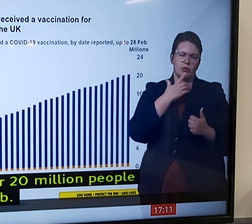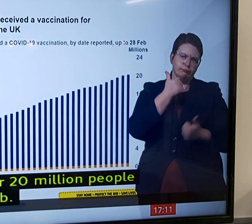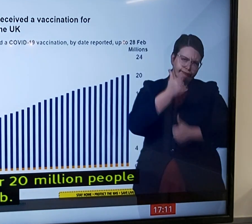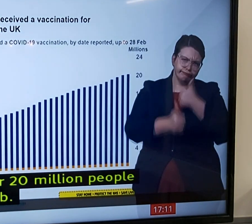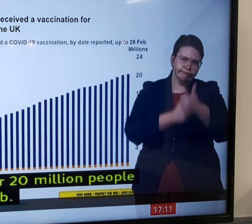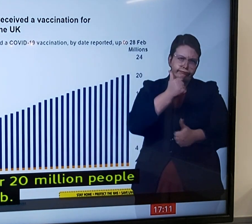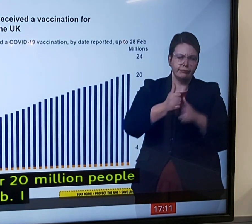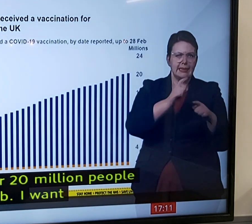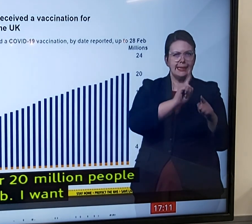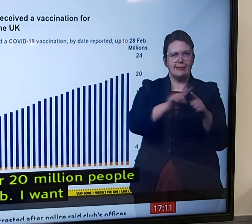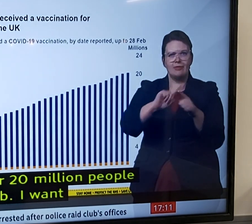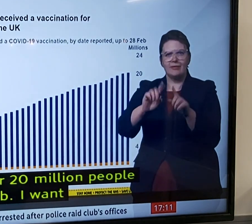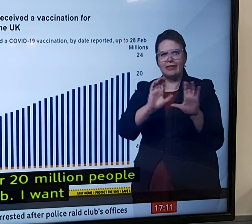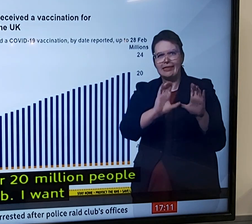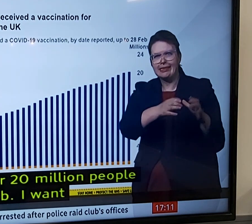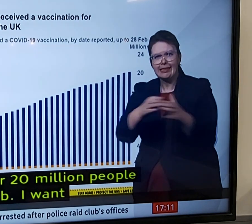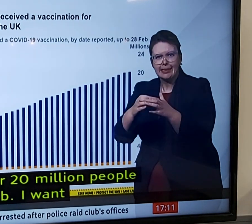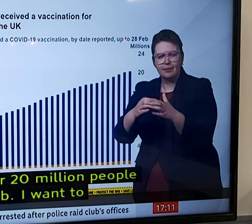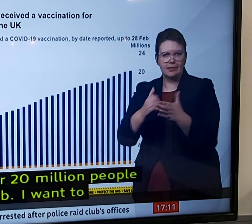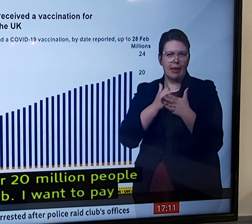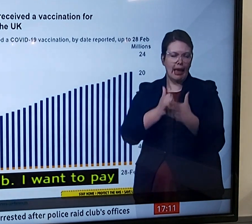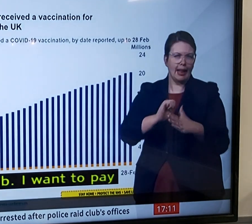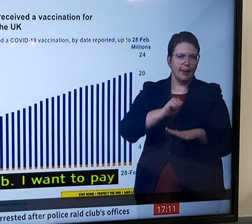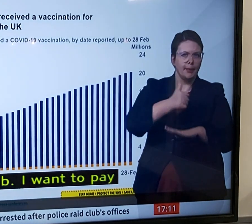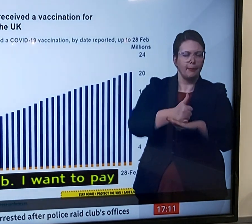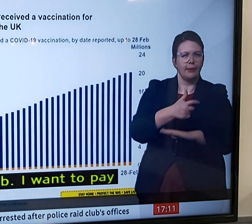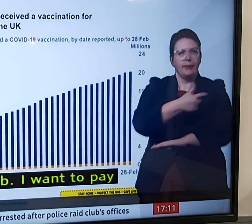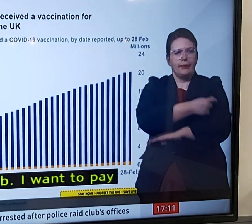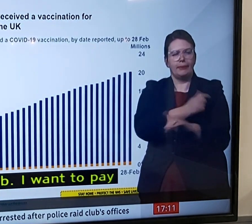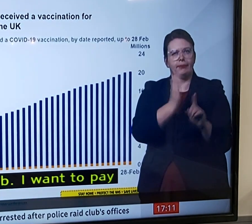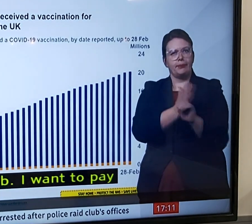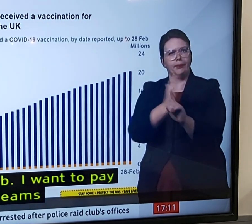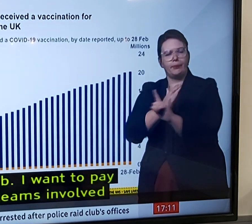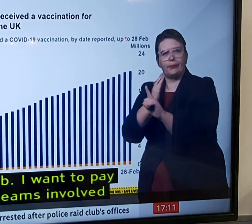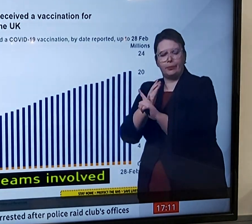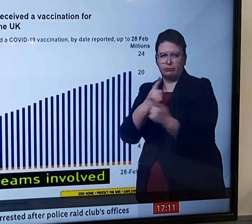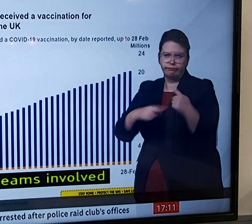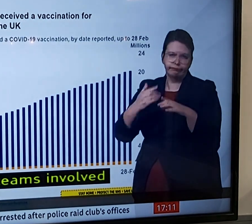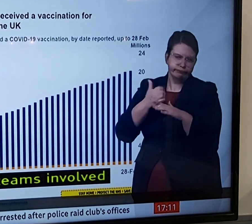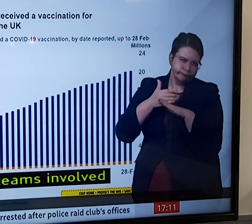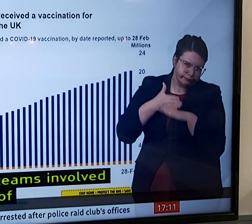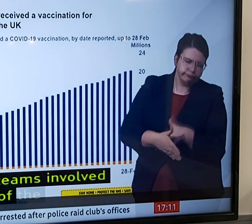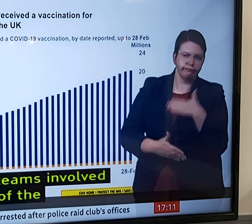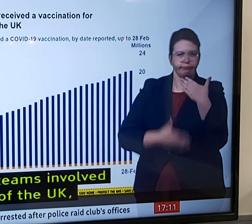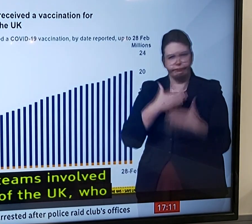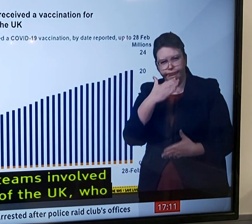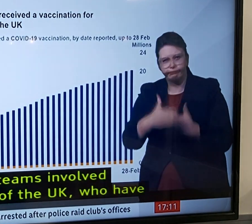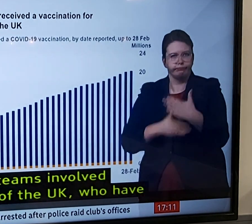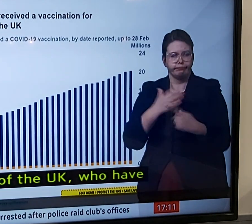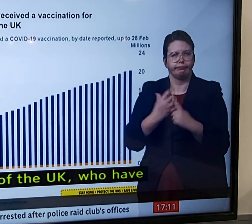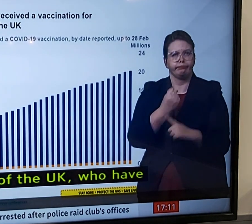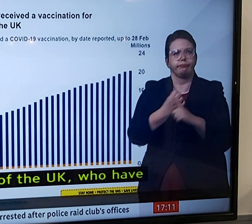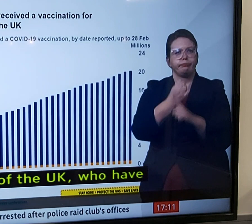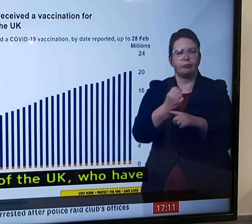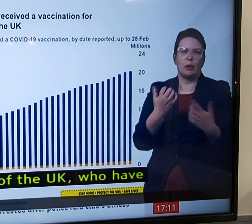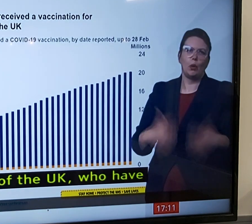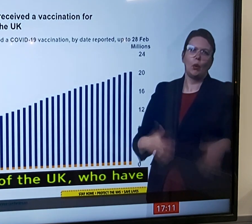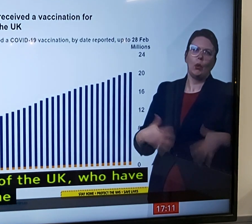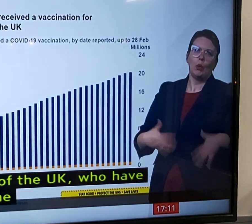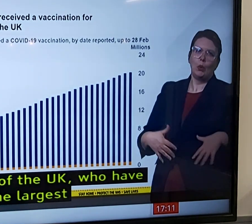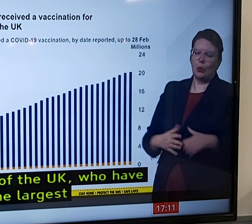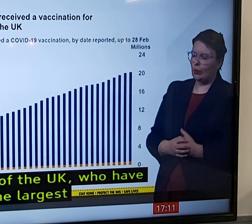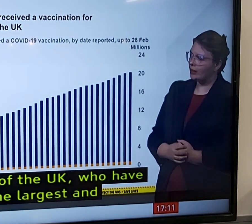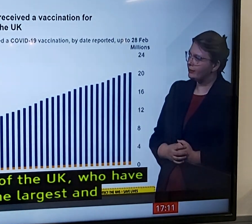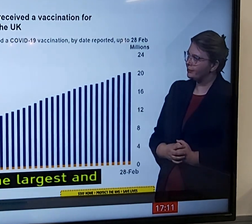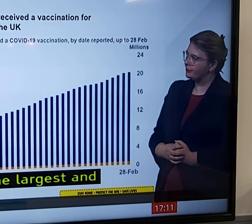UK who've been delivering the largest and fastest vaccination programme in British history. And that we've been